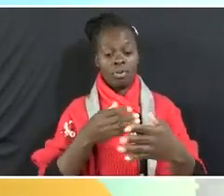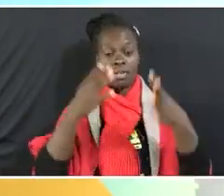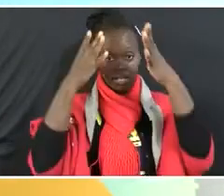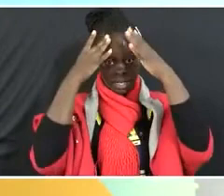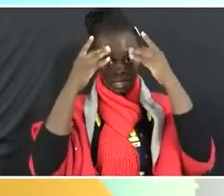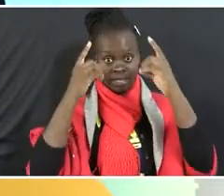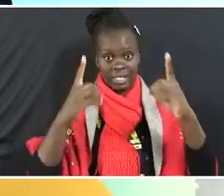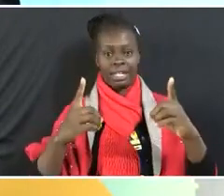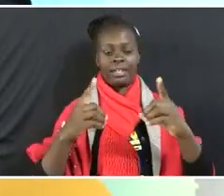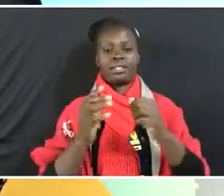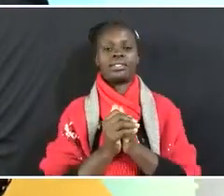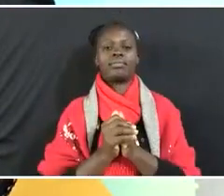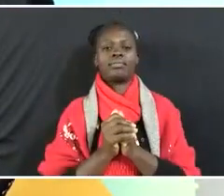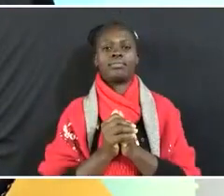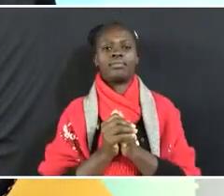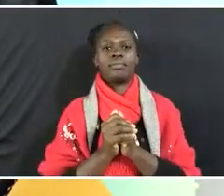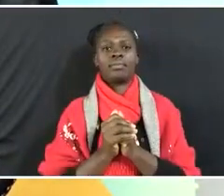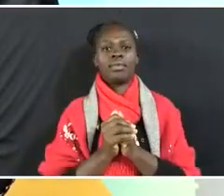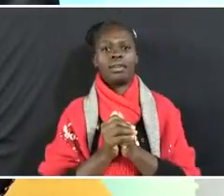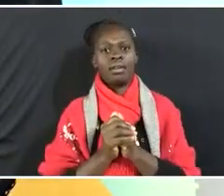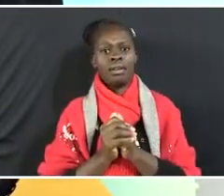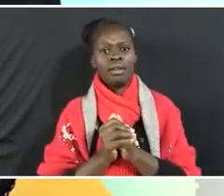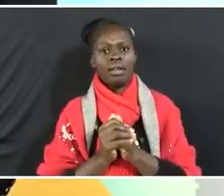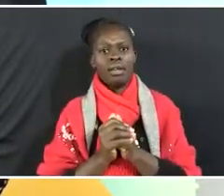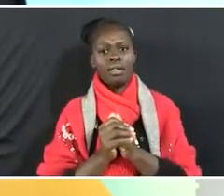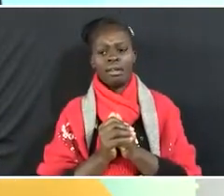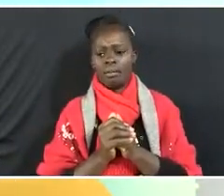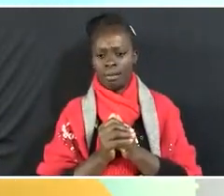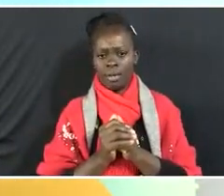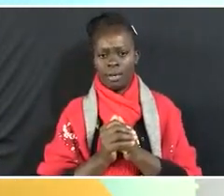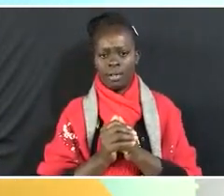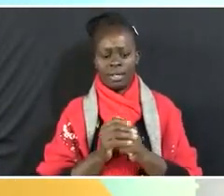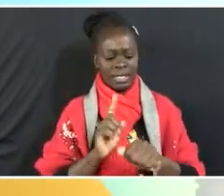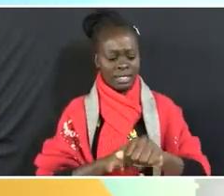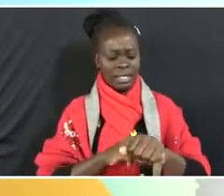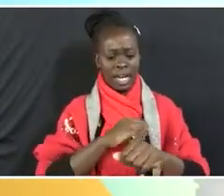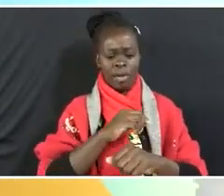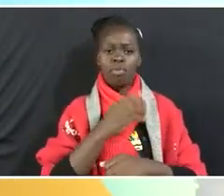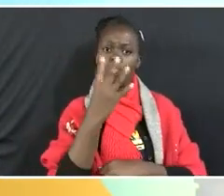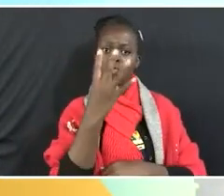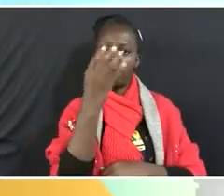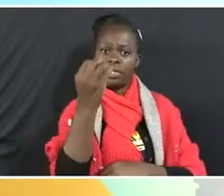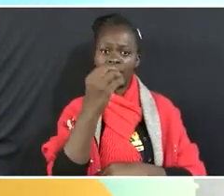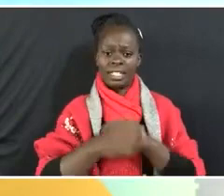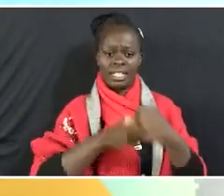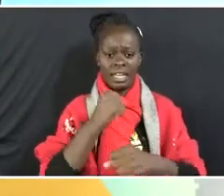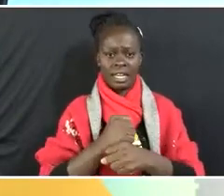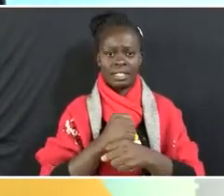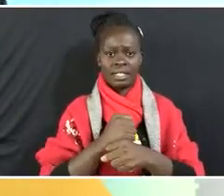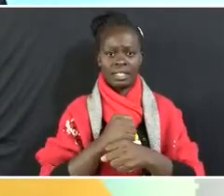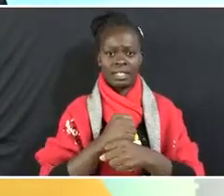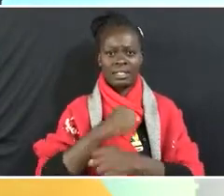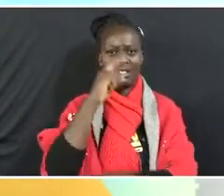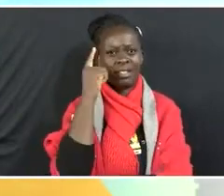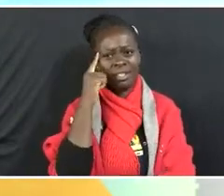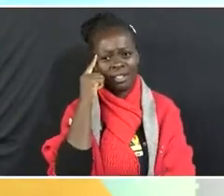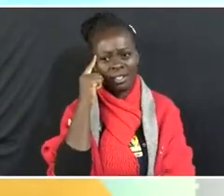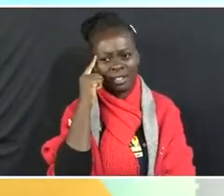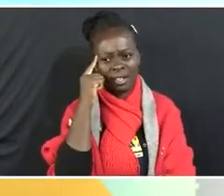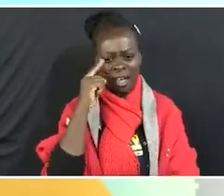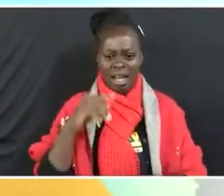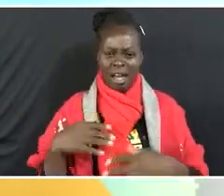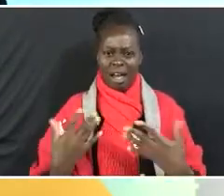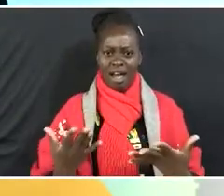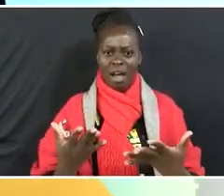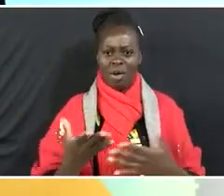Then I became 40 years old, and I told myself, I wonder how Dad would have